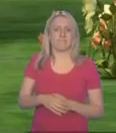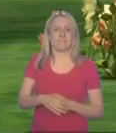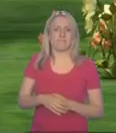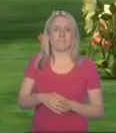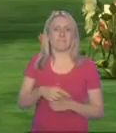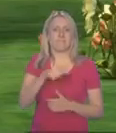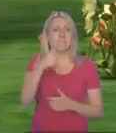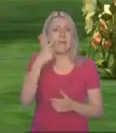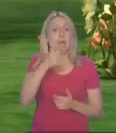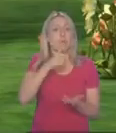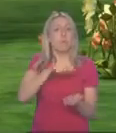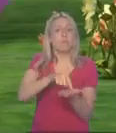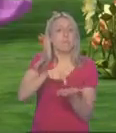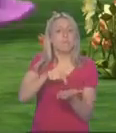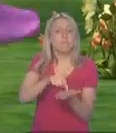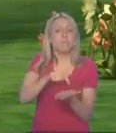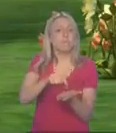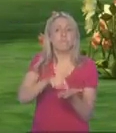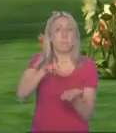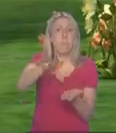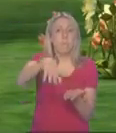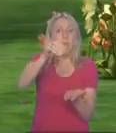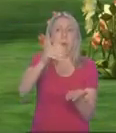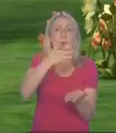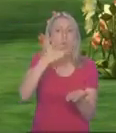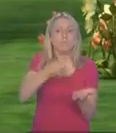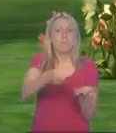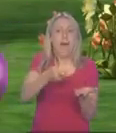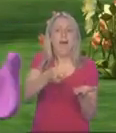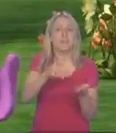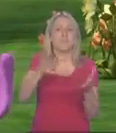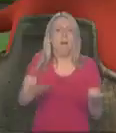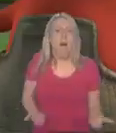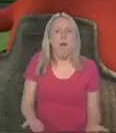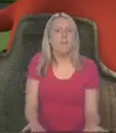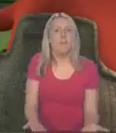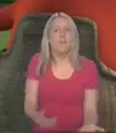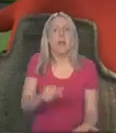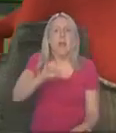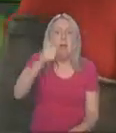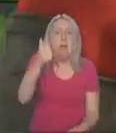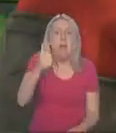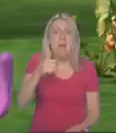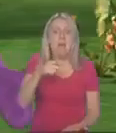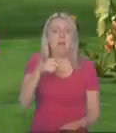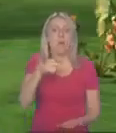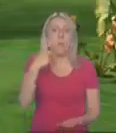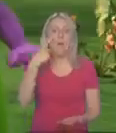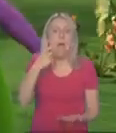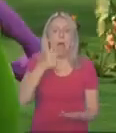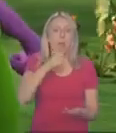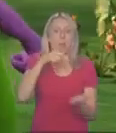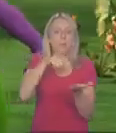Ollie, you could use the Rainbow's End remote to pick up hot pans from the oven. Oh, yes.